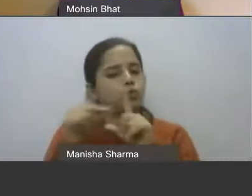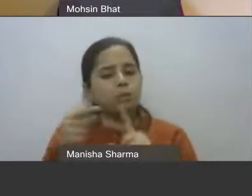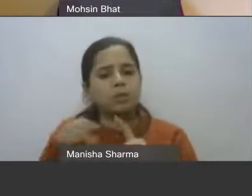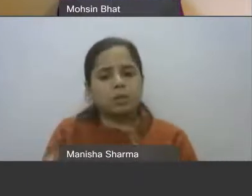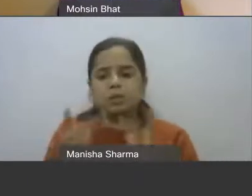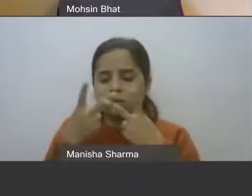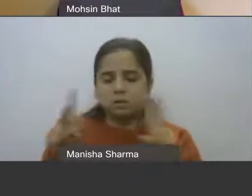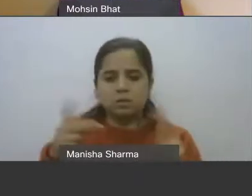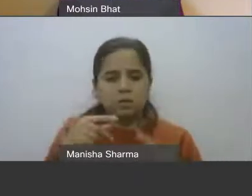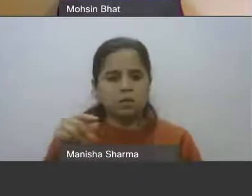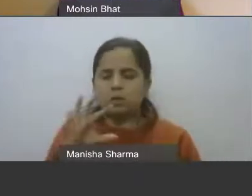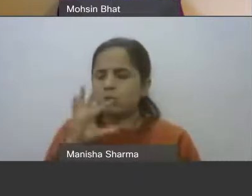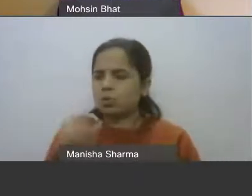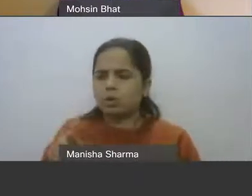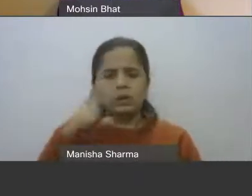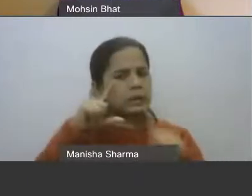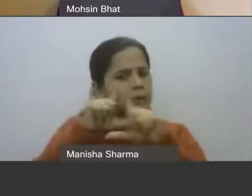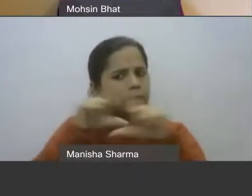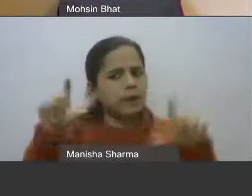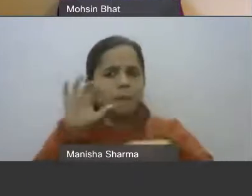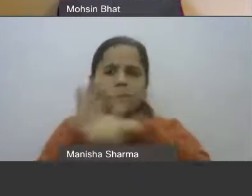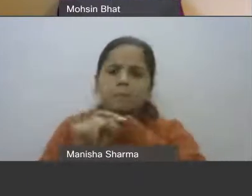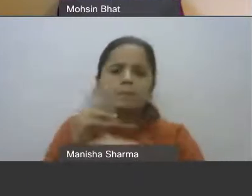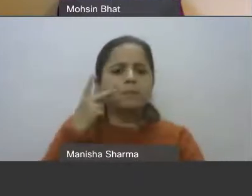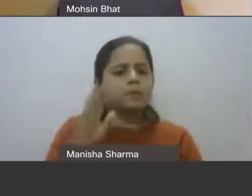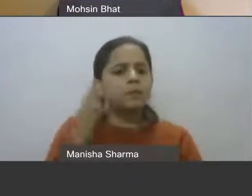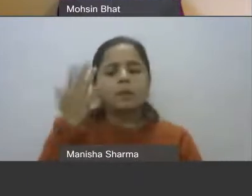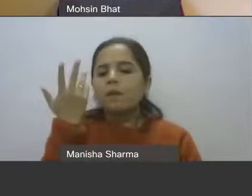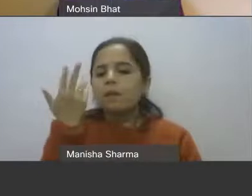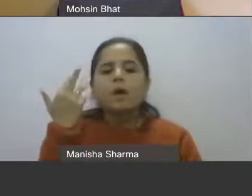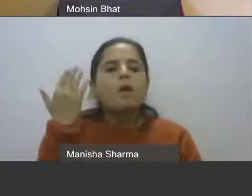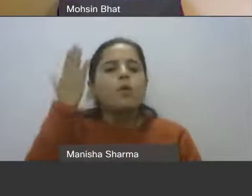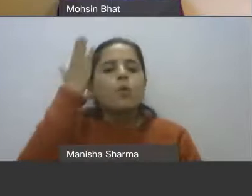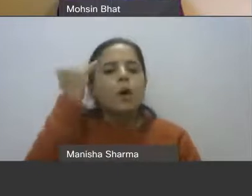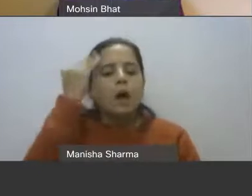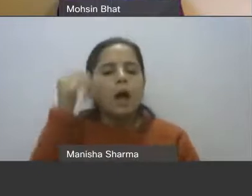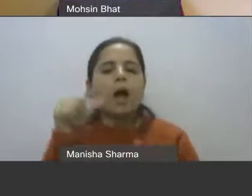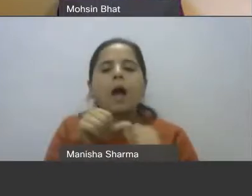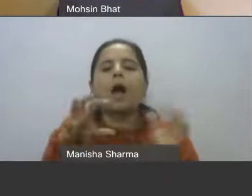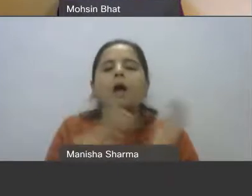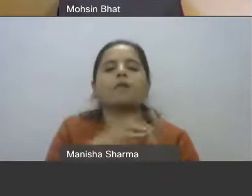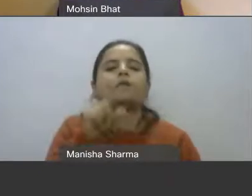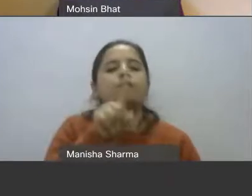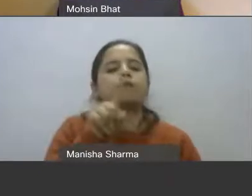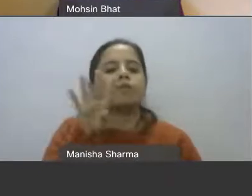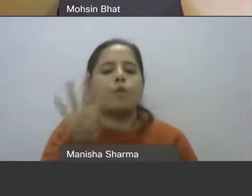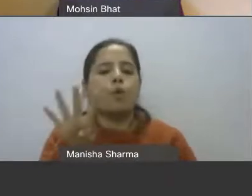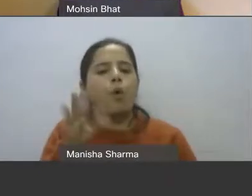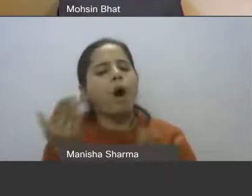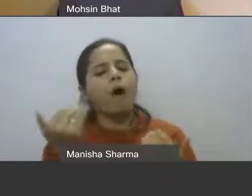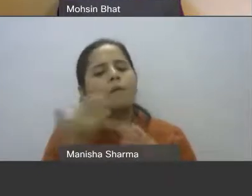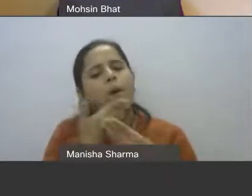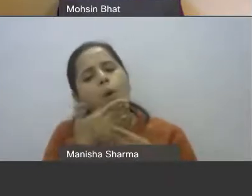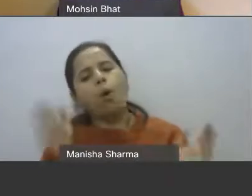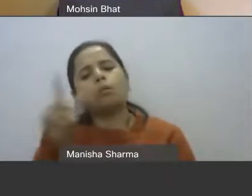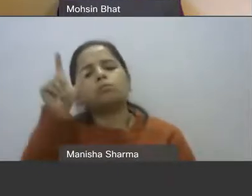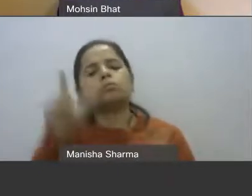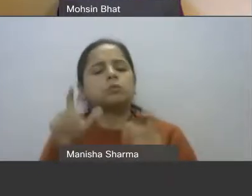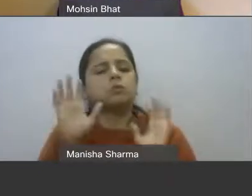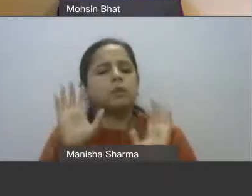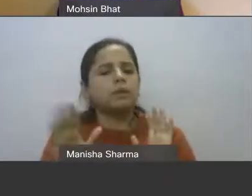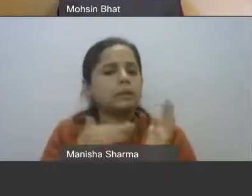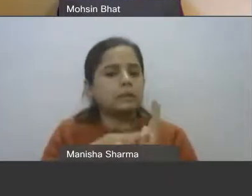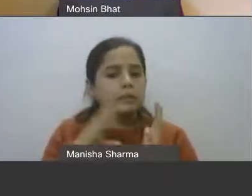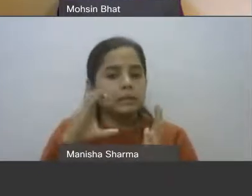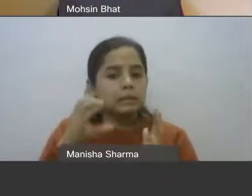has become immediately clear in this context because Article 14 is available to all persons, including